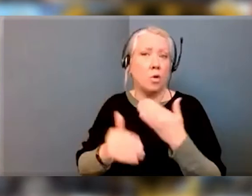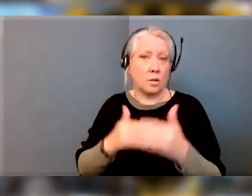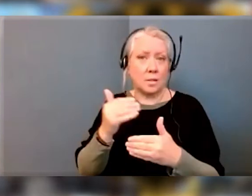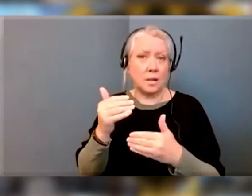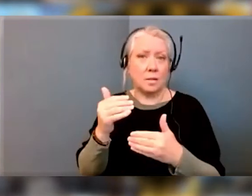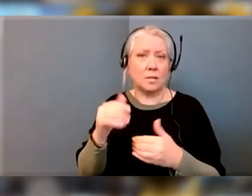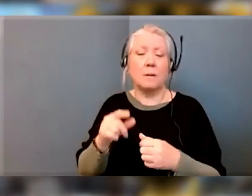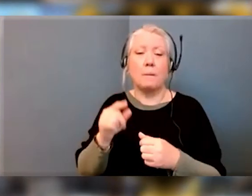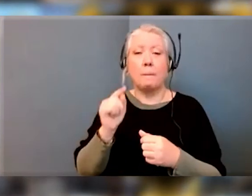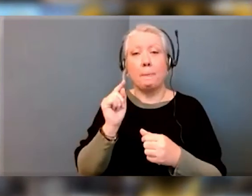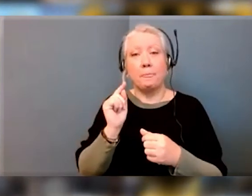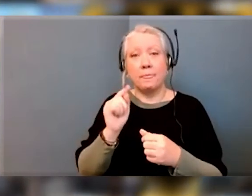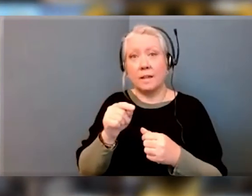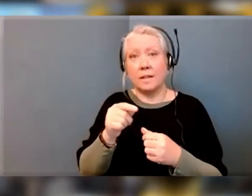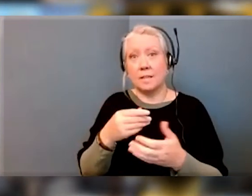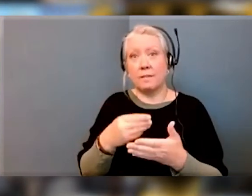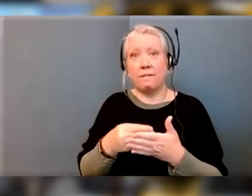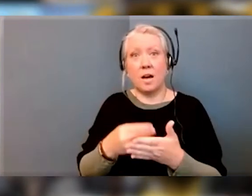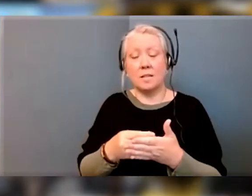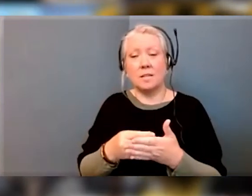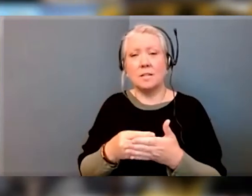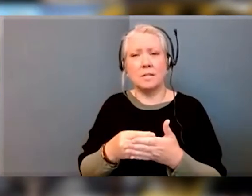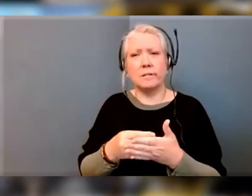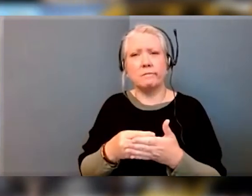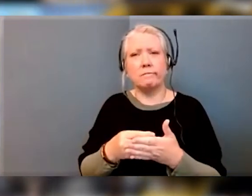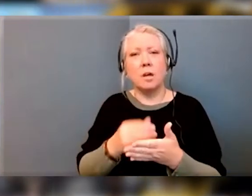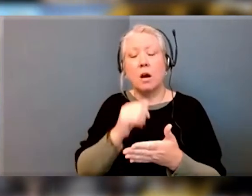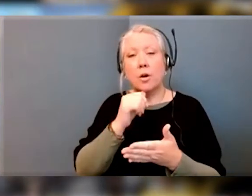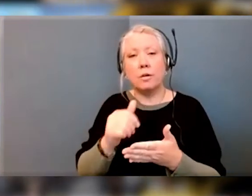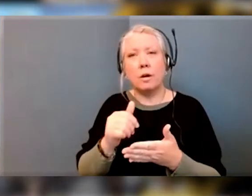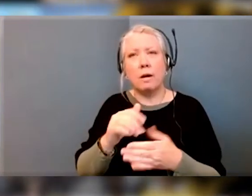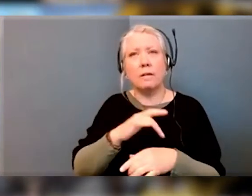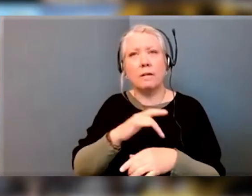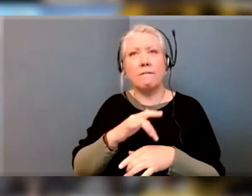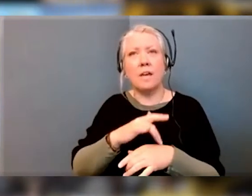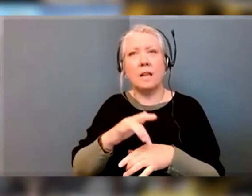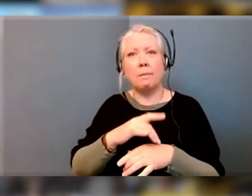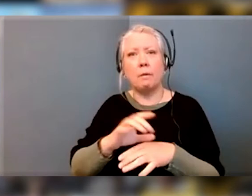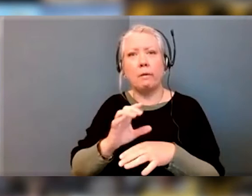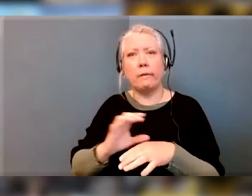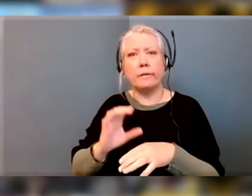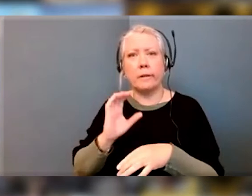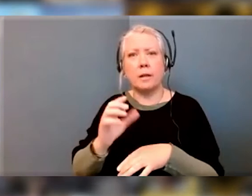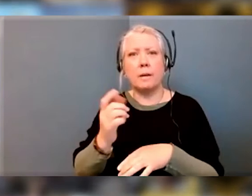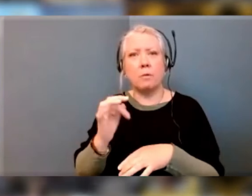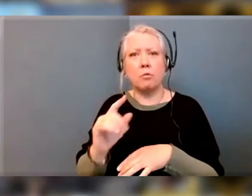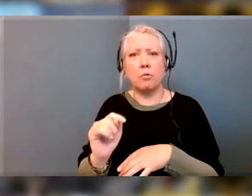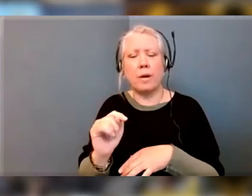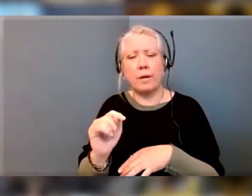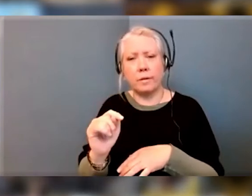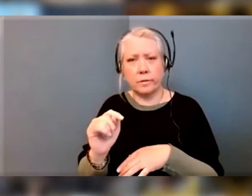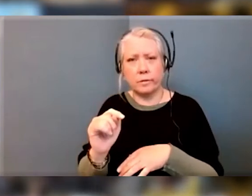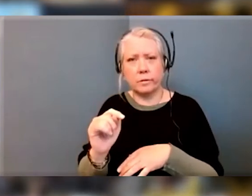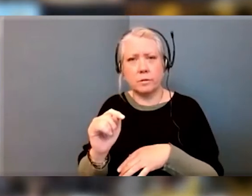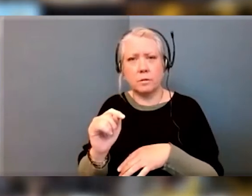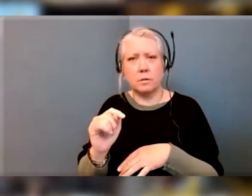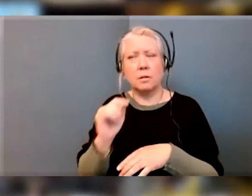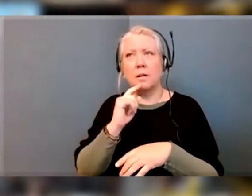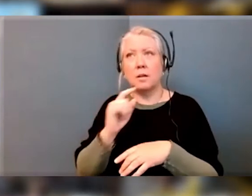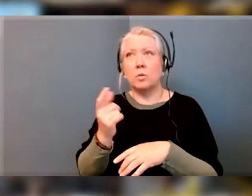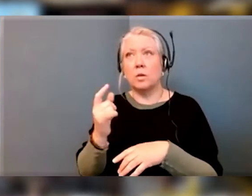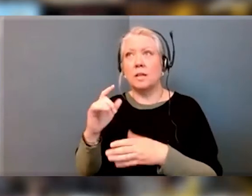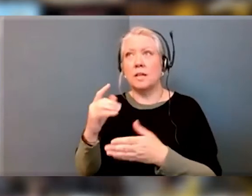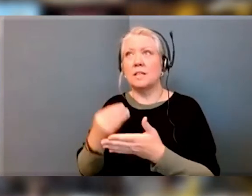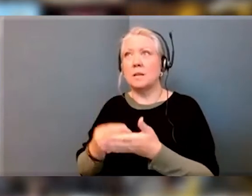funds will not be sort of available as a lump grant once you've been allocated those funds. It'll be drawn down with the city